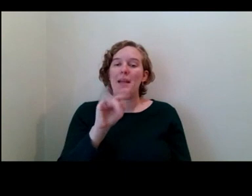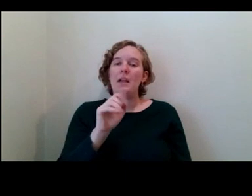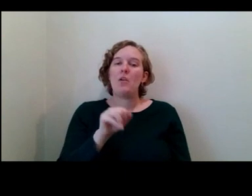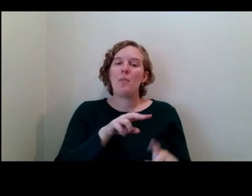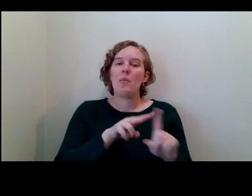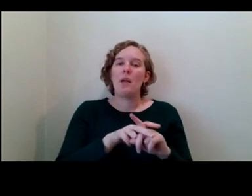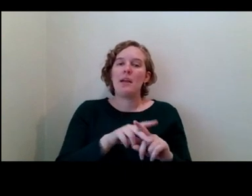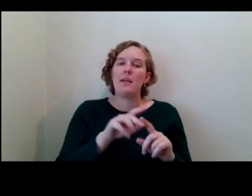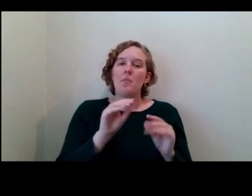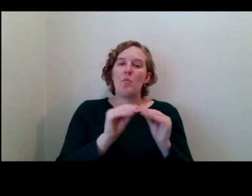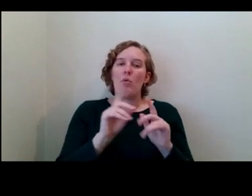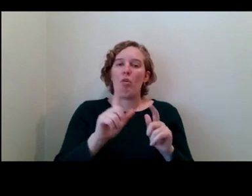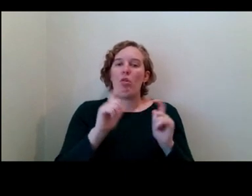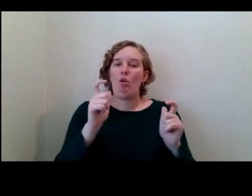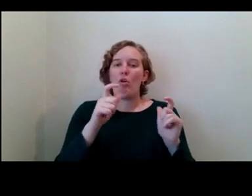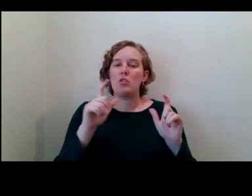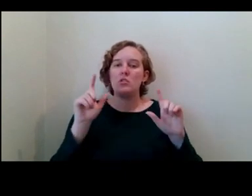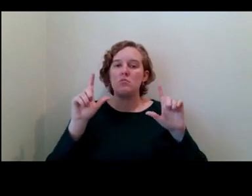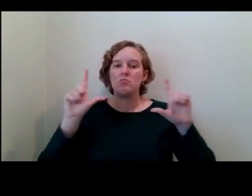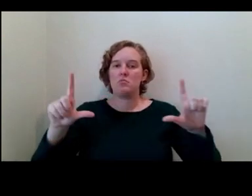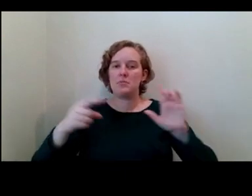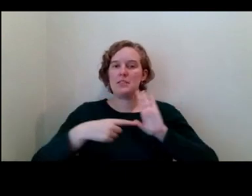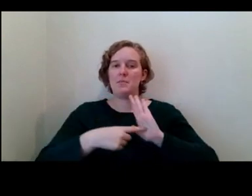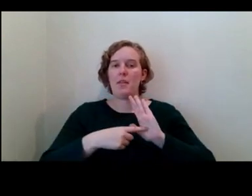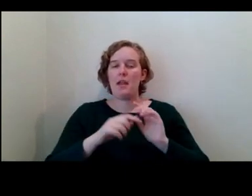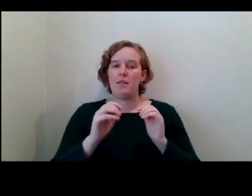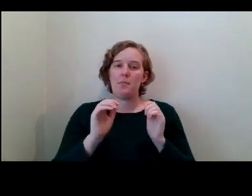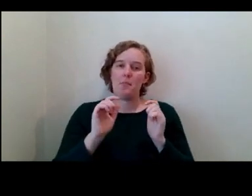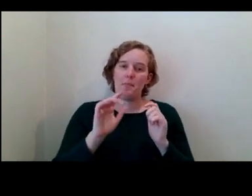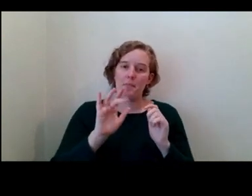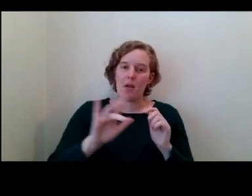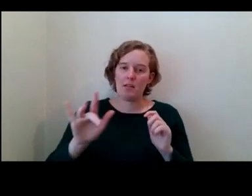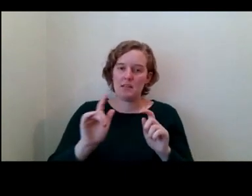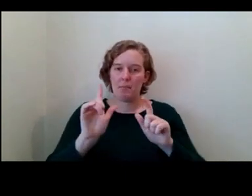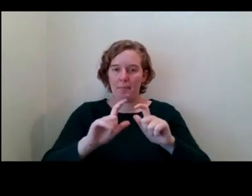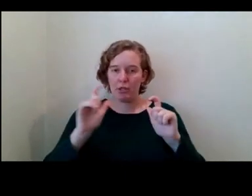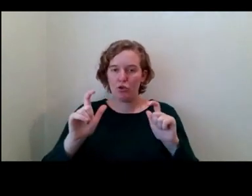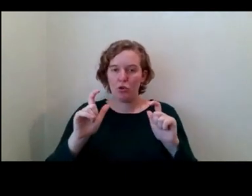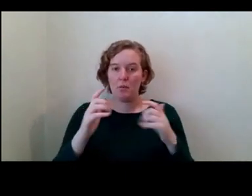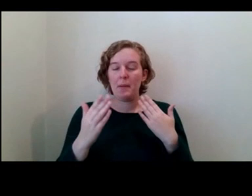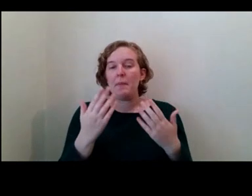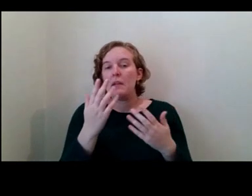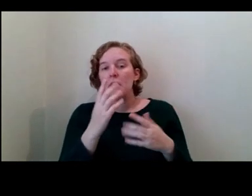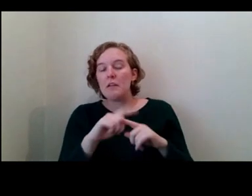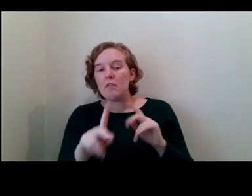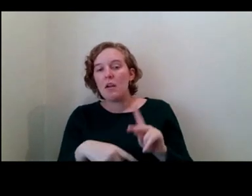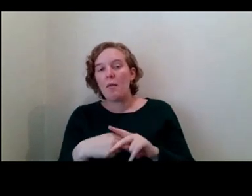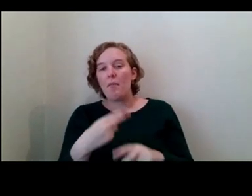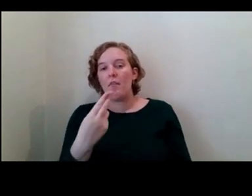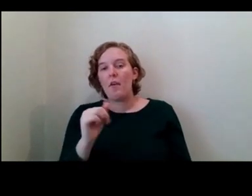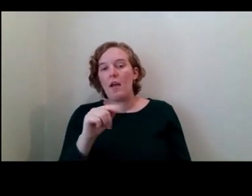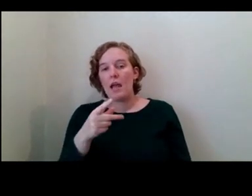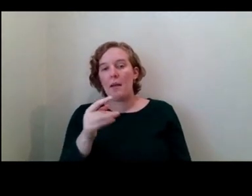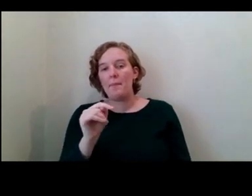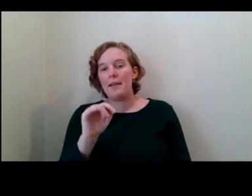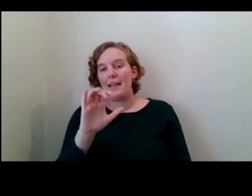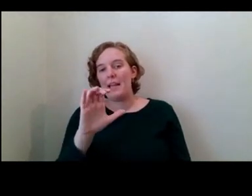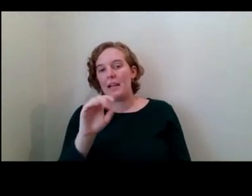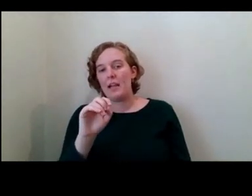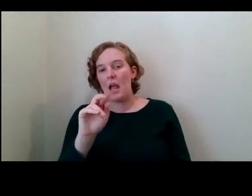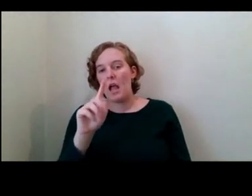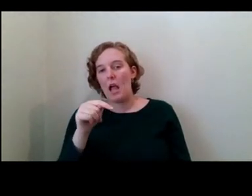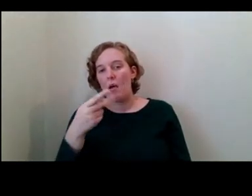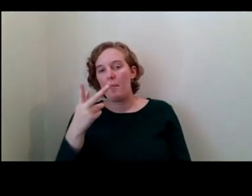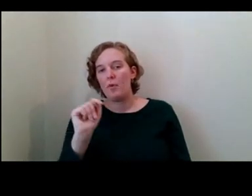buttons, perhaps a different type of feedback, haptic feedback. for example, or just different